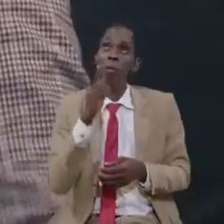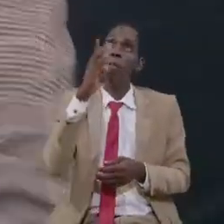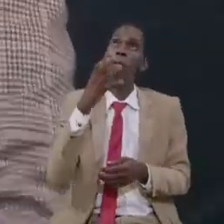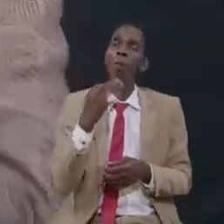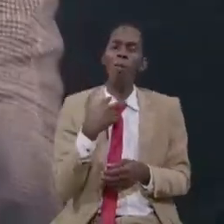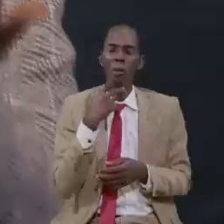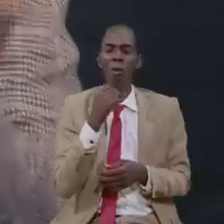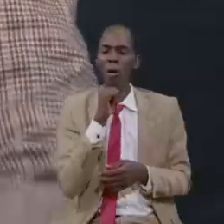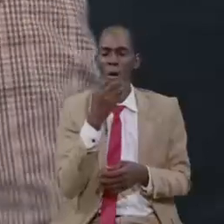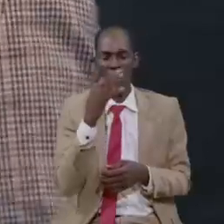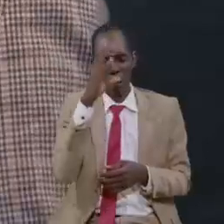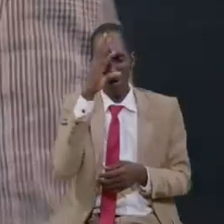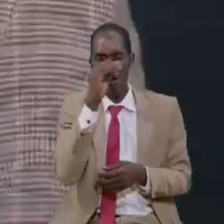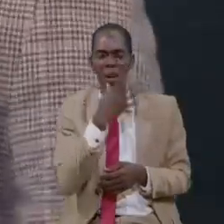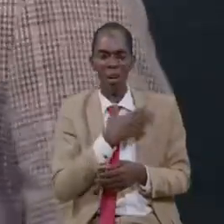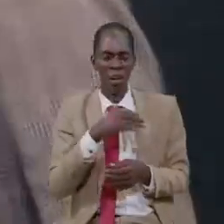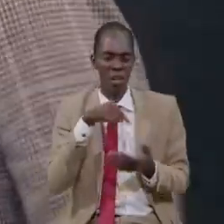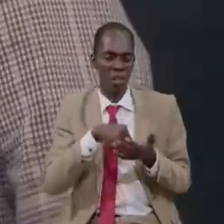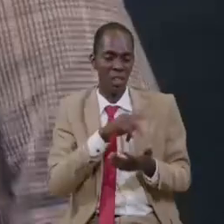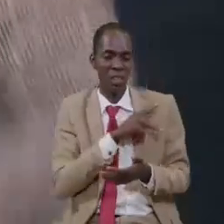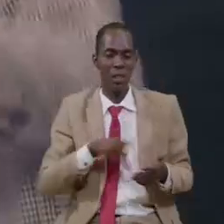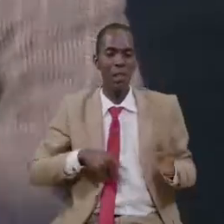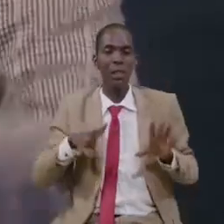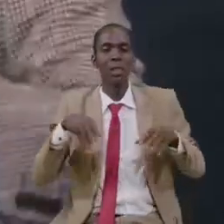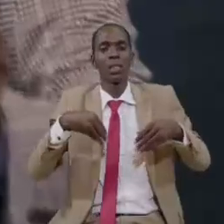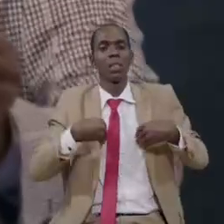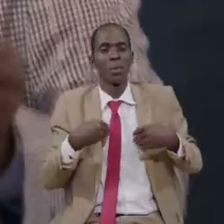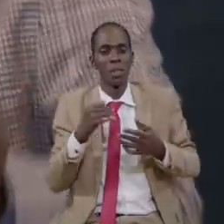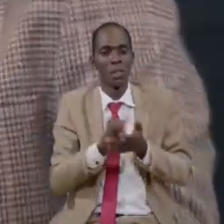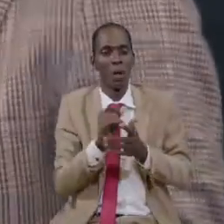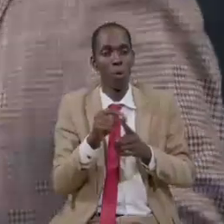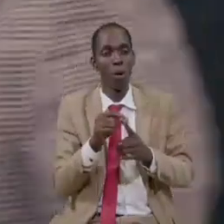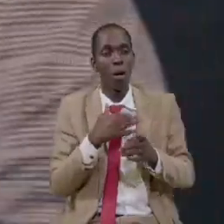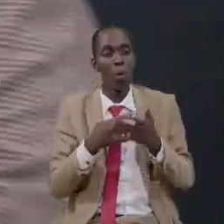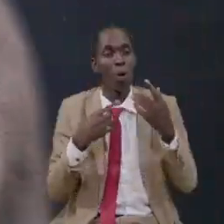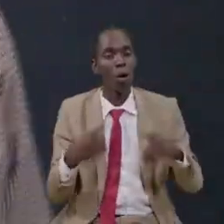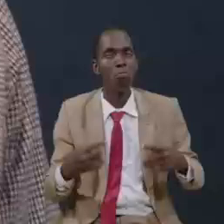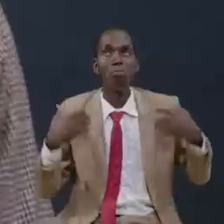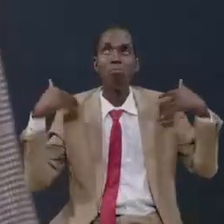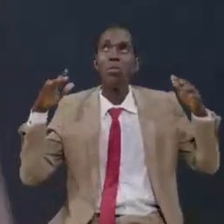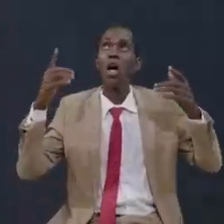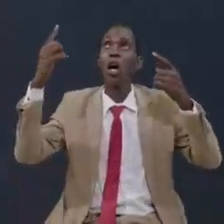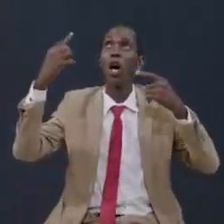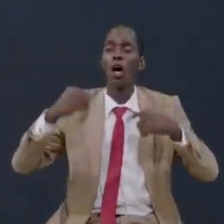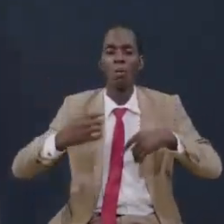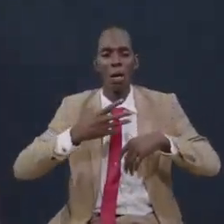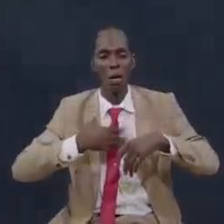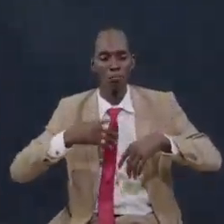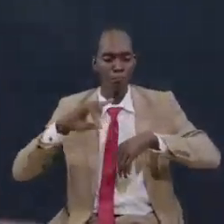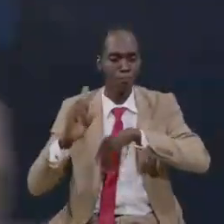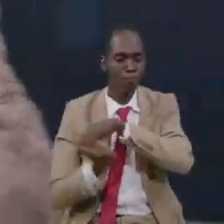he accepted itself. And then an angel came and smote him, and worms came out of